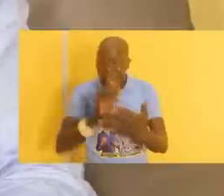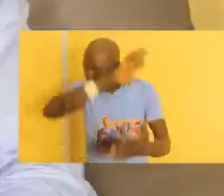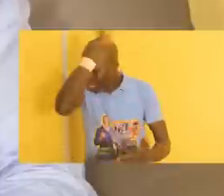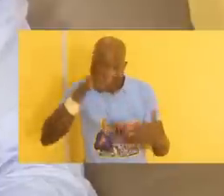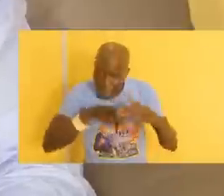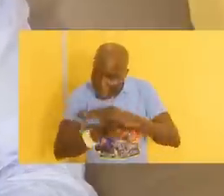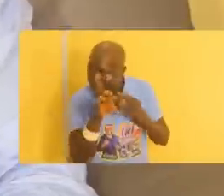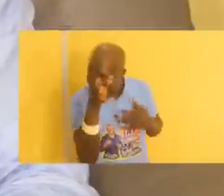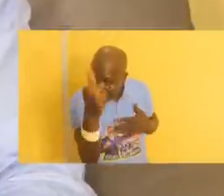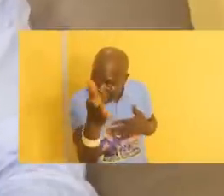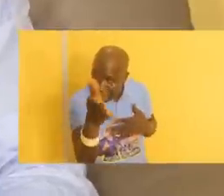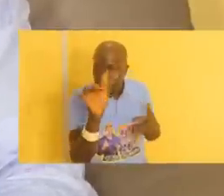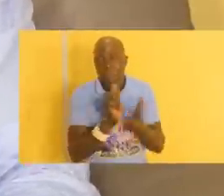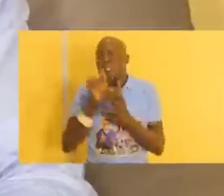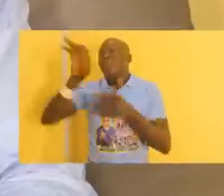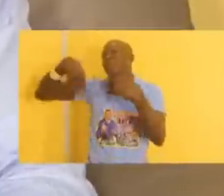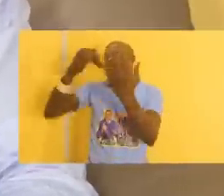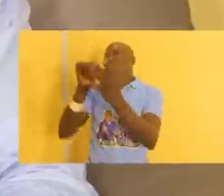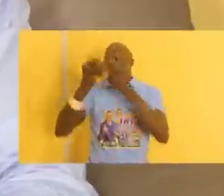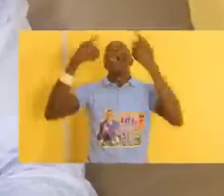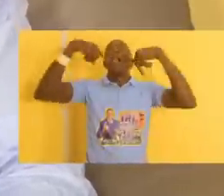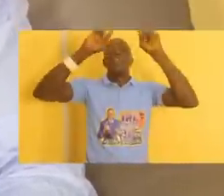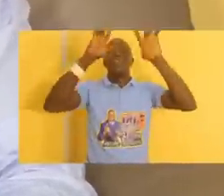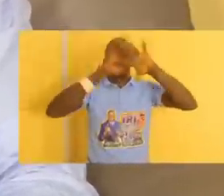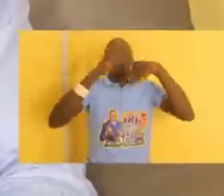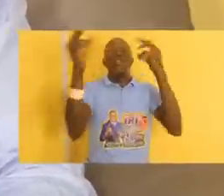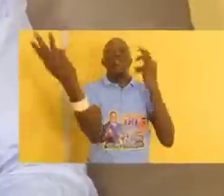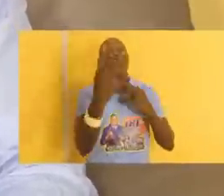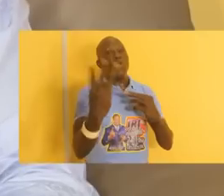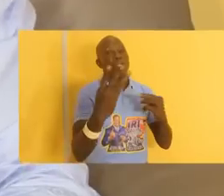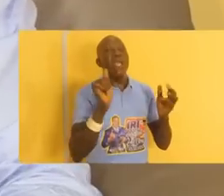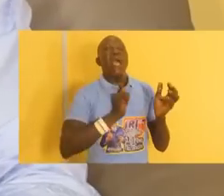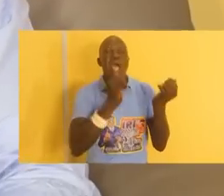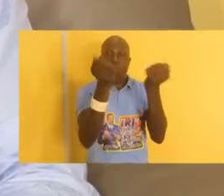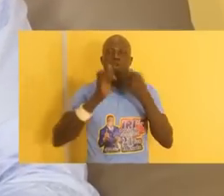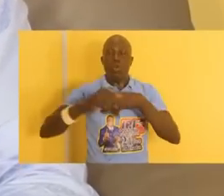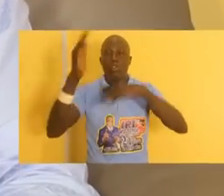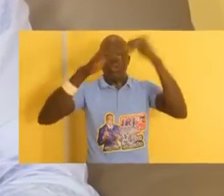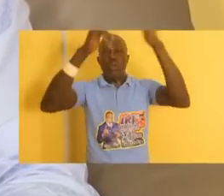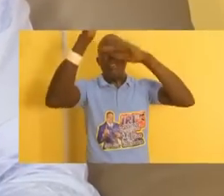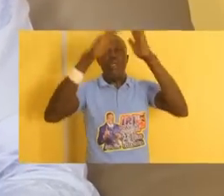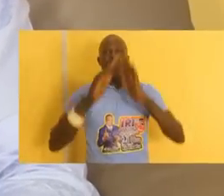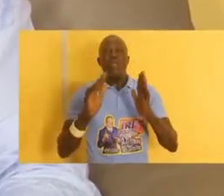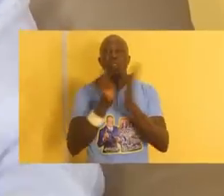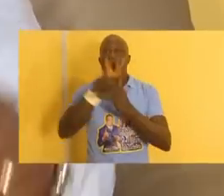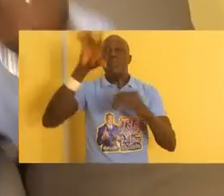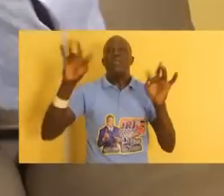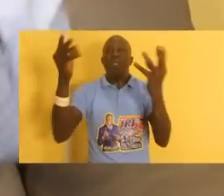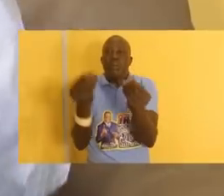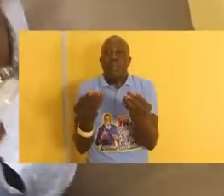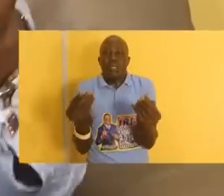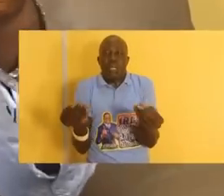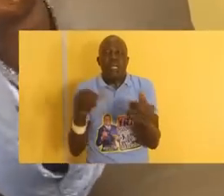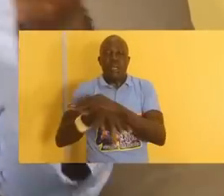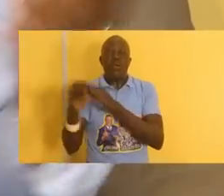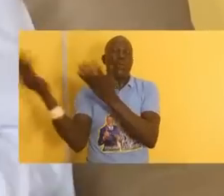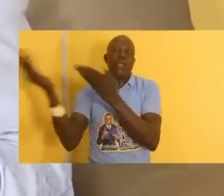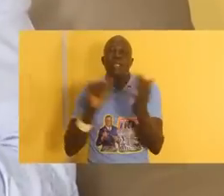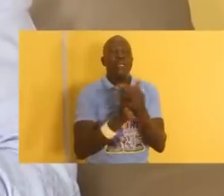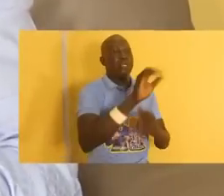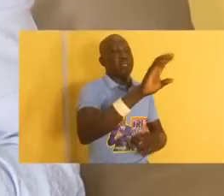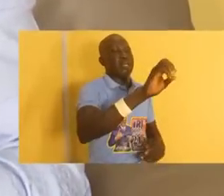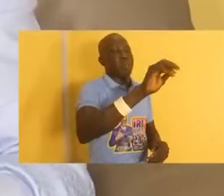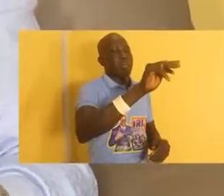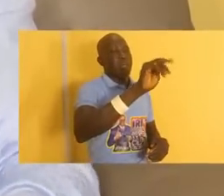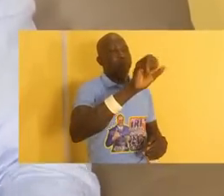of your money should be involved. And now that the day of mercy. No better call it. I know for me. I want that to build messenger. Anybody that has cement, the one that can